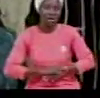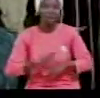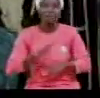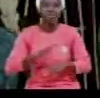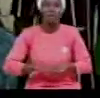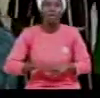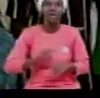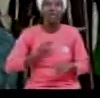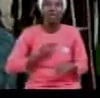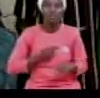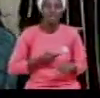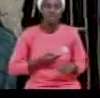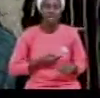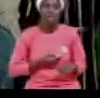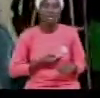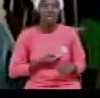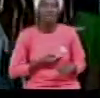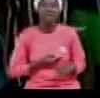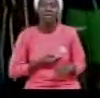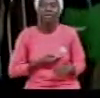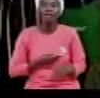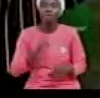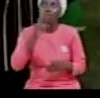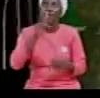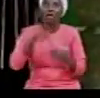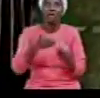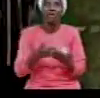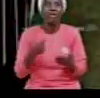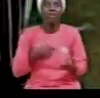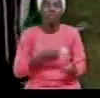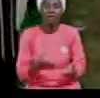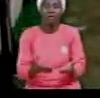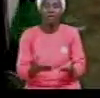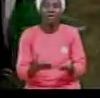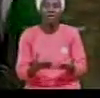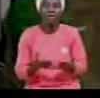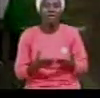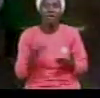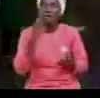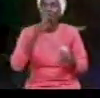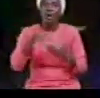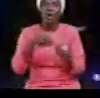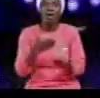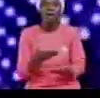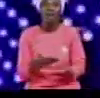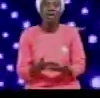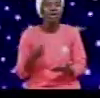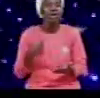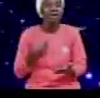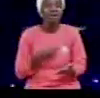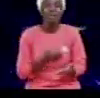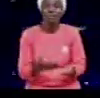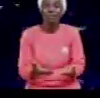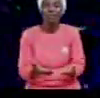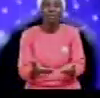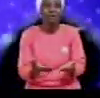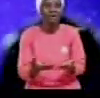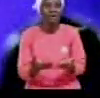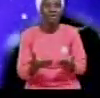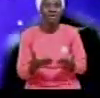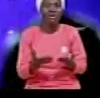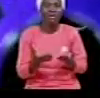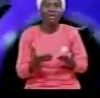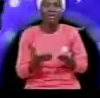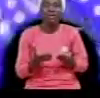rest on us, you're all we want, God, you're all we want,